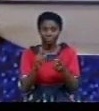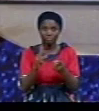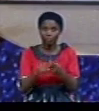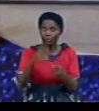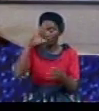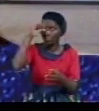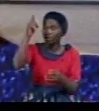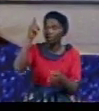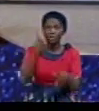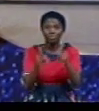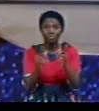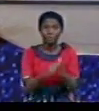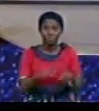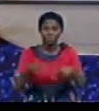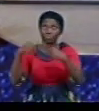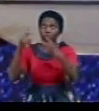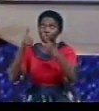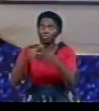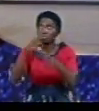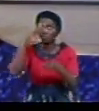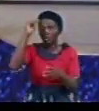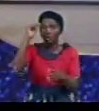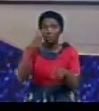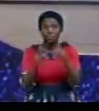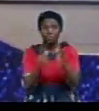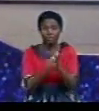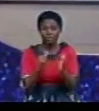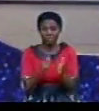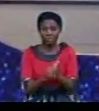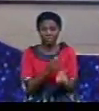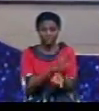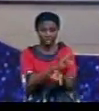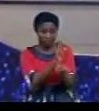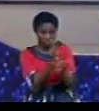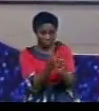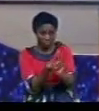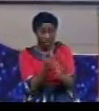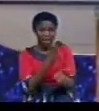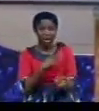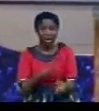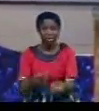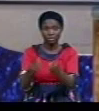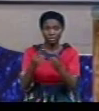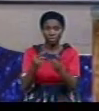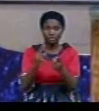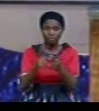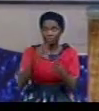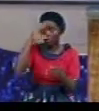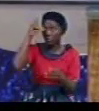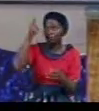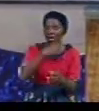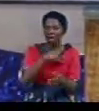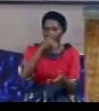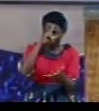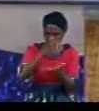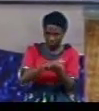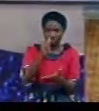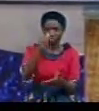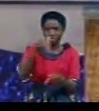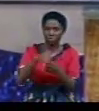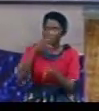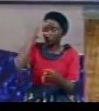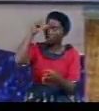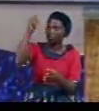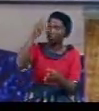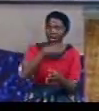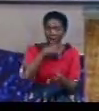to him the people who repent as they come to him and they trust him and they believe him and they